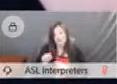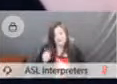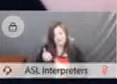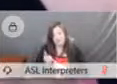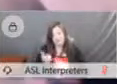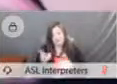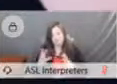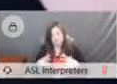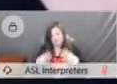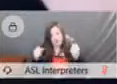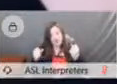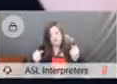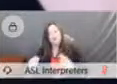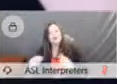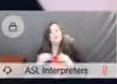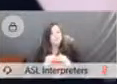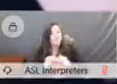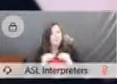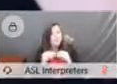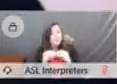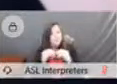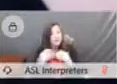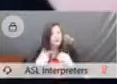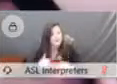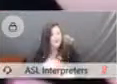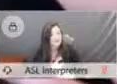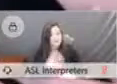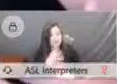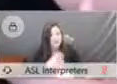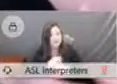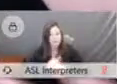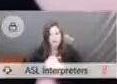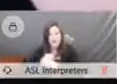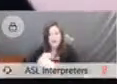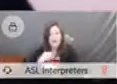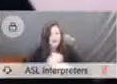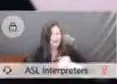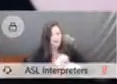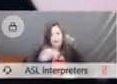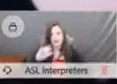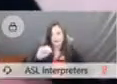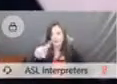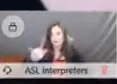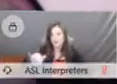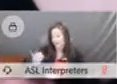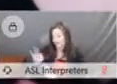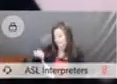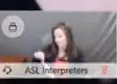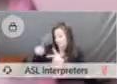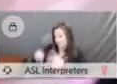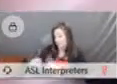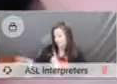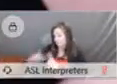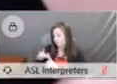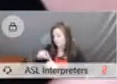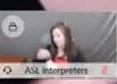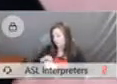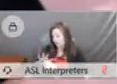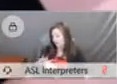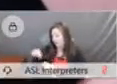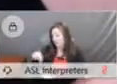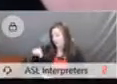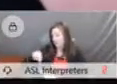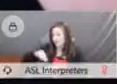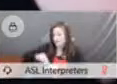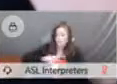of us will create an immunity to it. So if someone is infected by it, the likelihood of them spreading it to